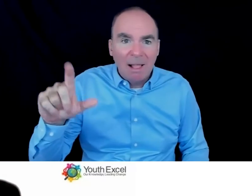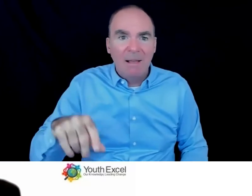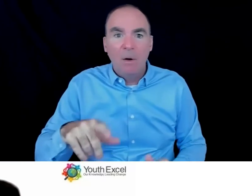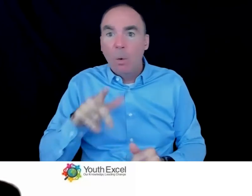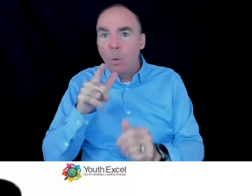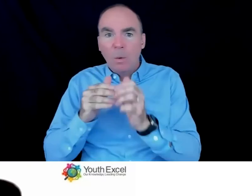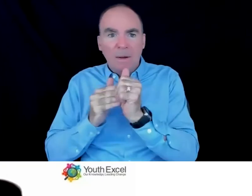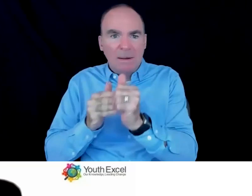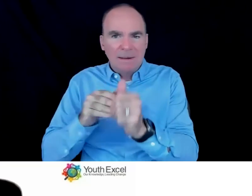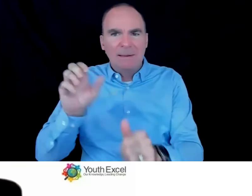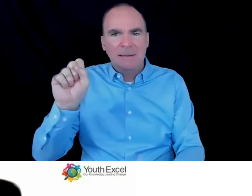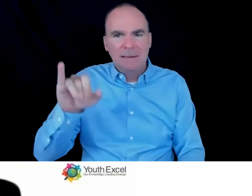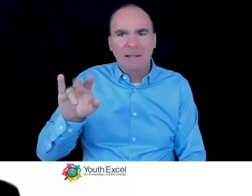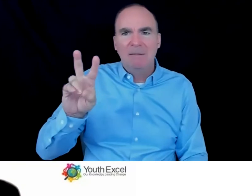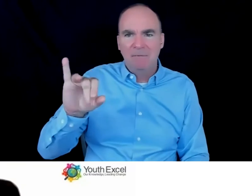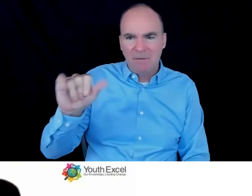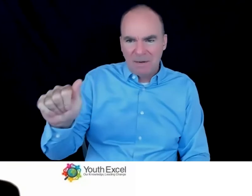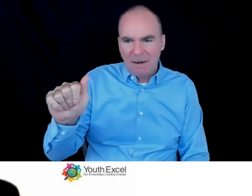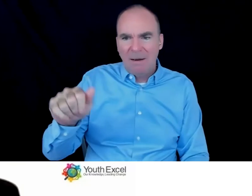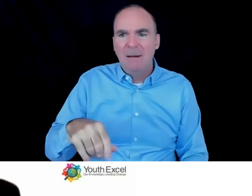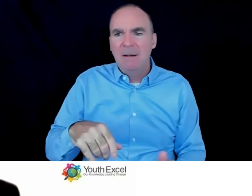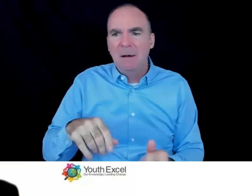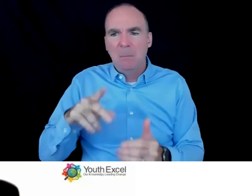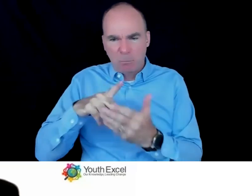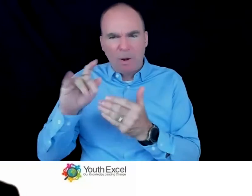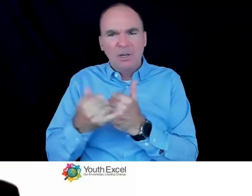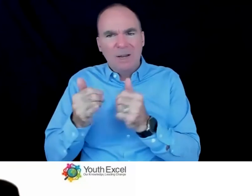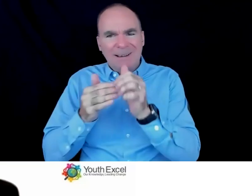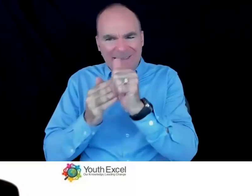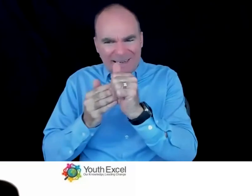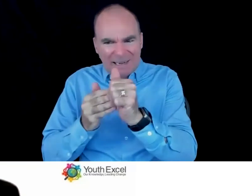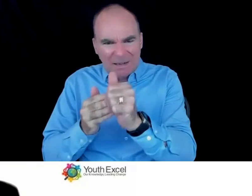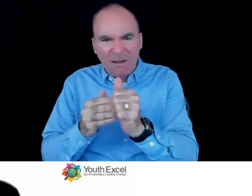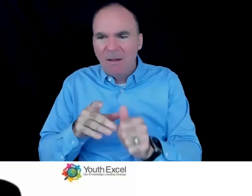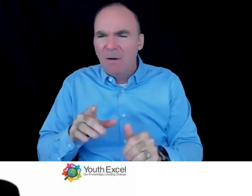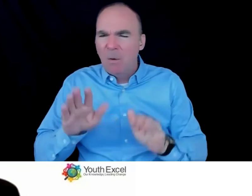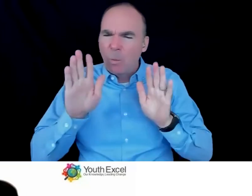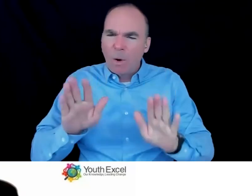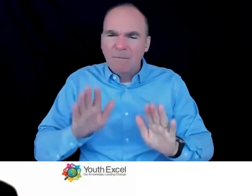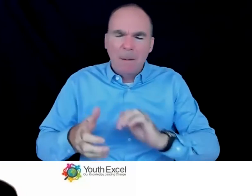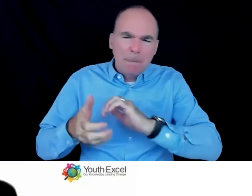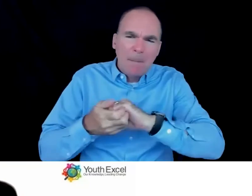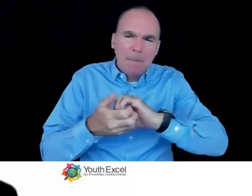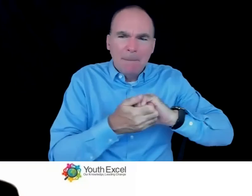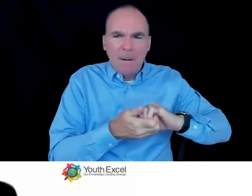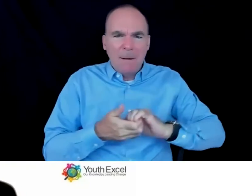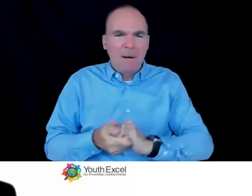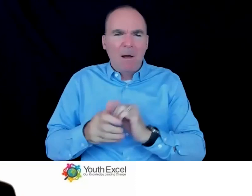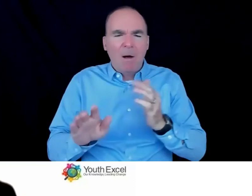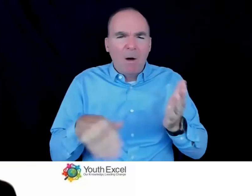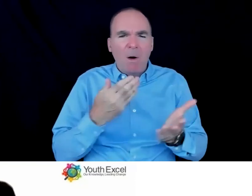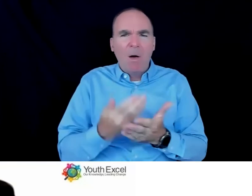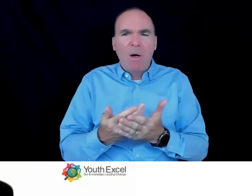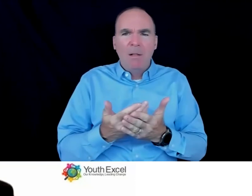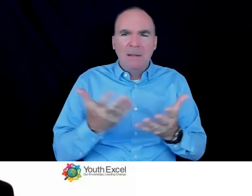by Sylvia Kananu, who is the project lead for Youth Excel, for the incredible partnership played towards making every bit of this